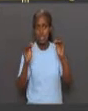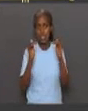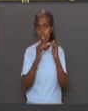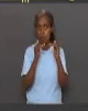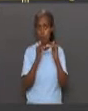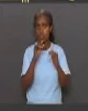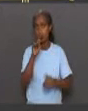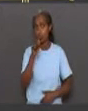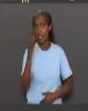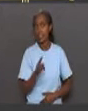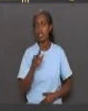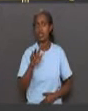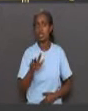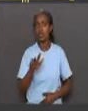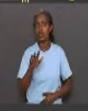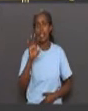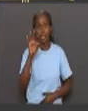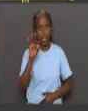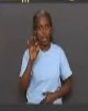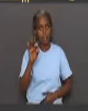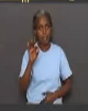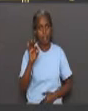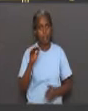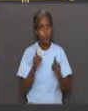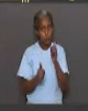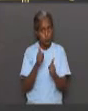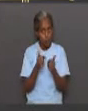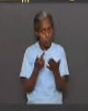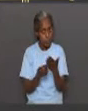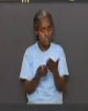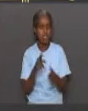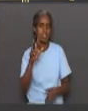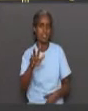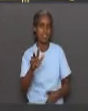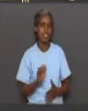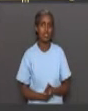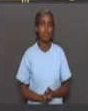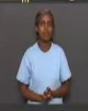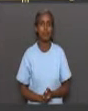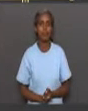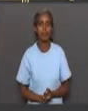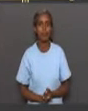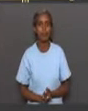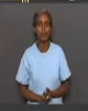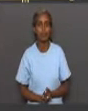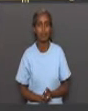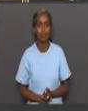OD is equal to 1/3 of 9, which is 3.